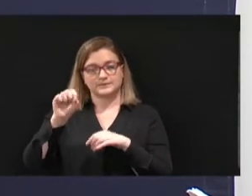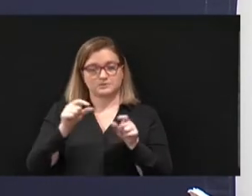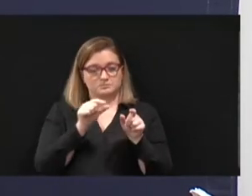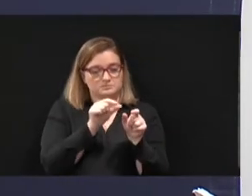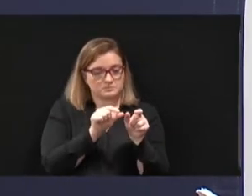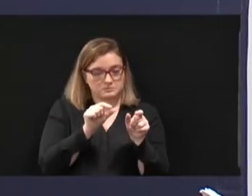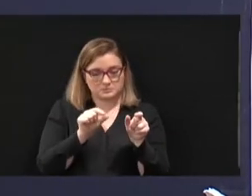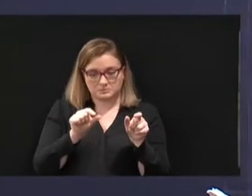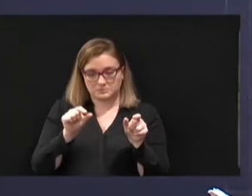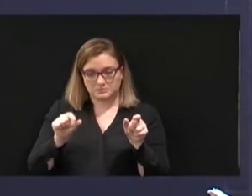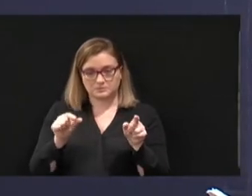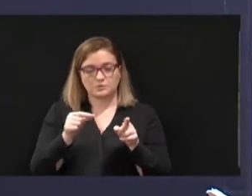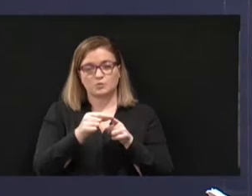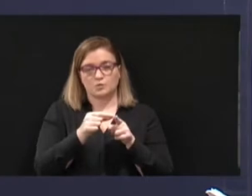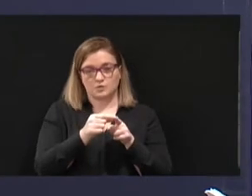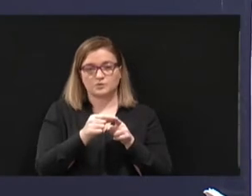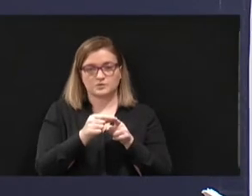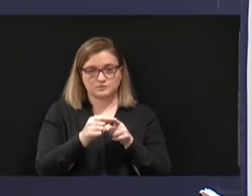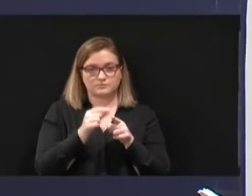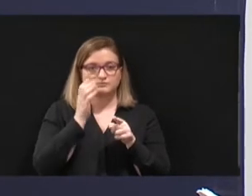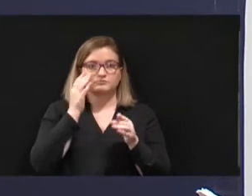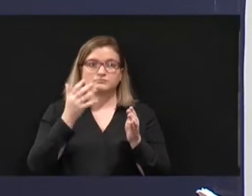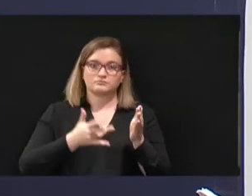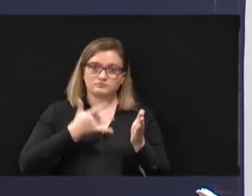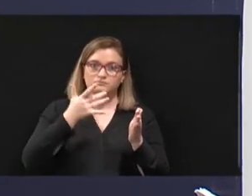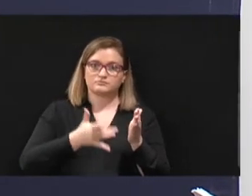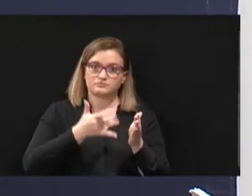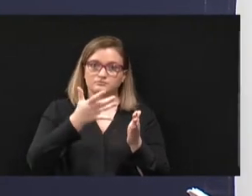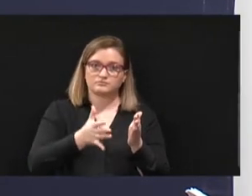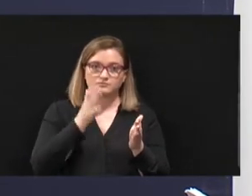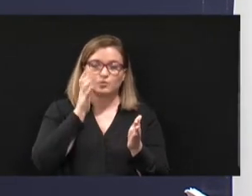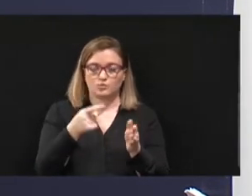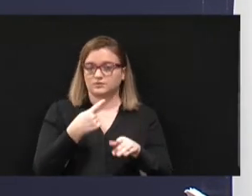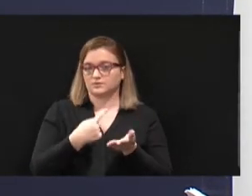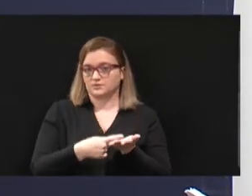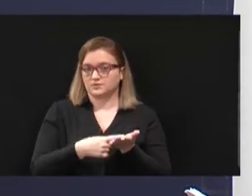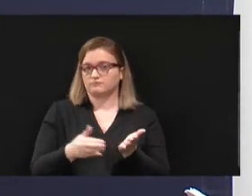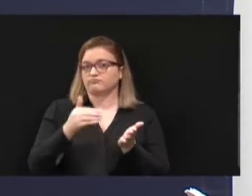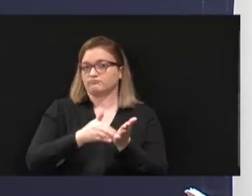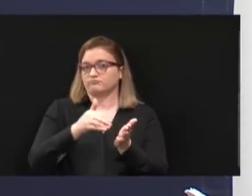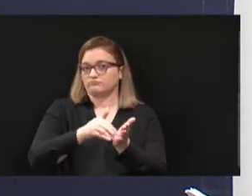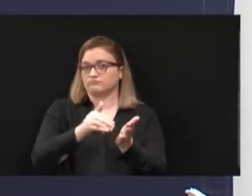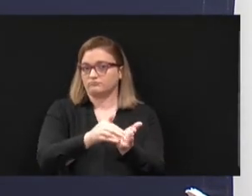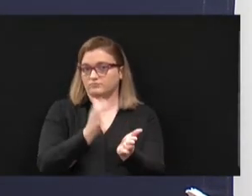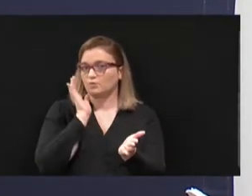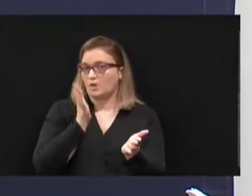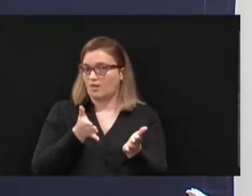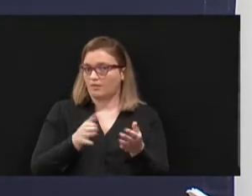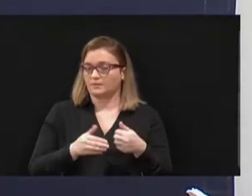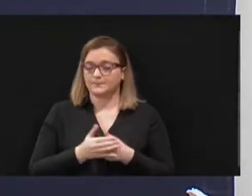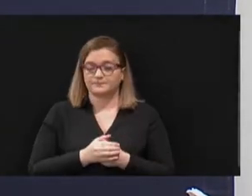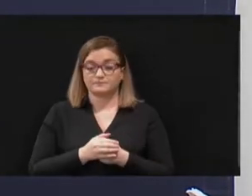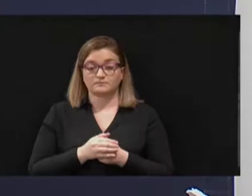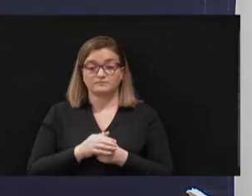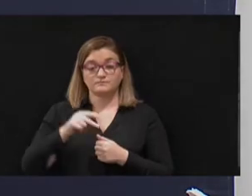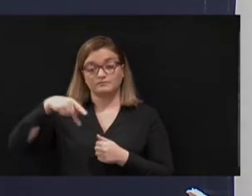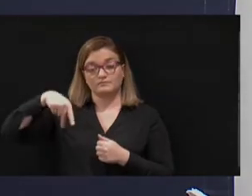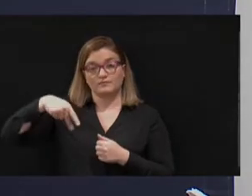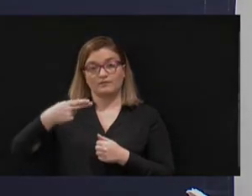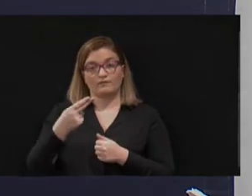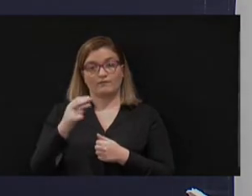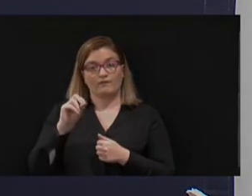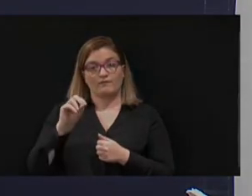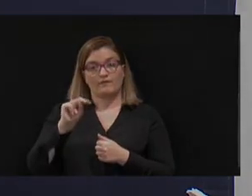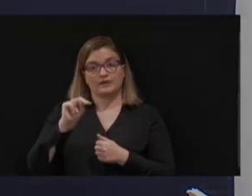Uh, Phonics is the